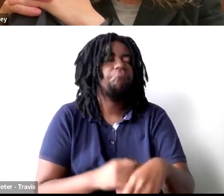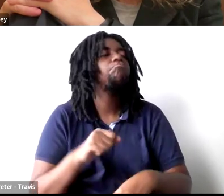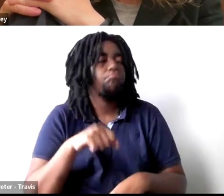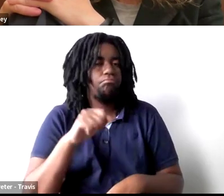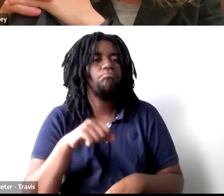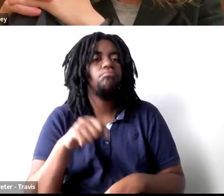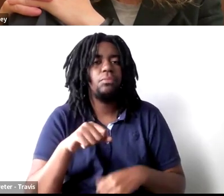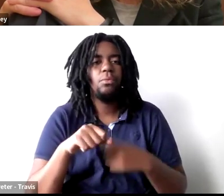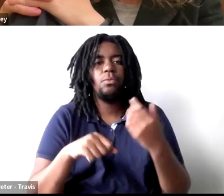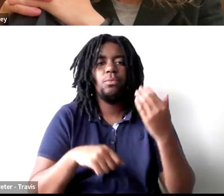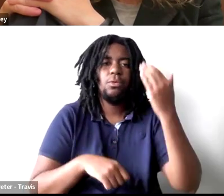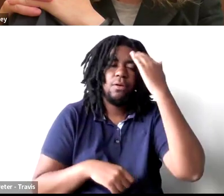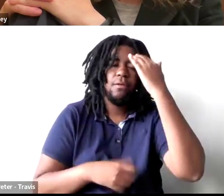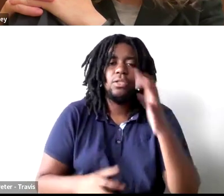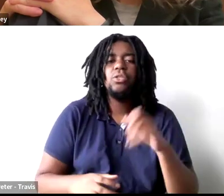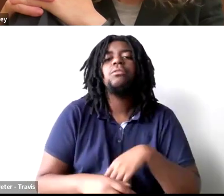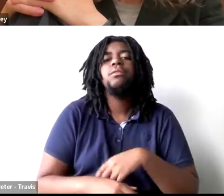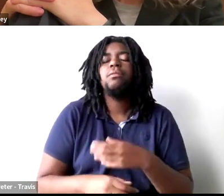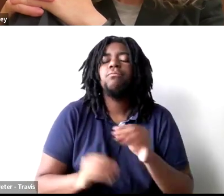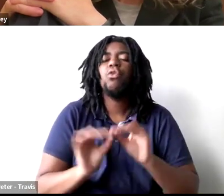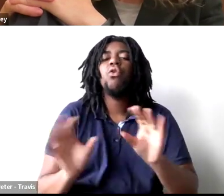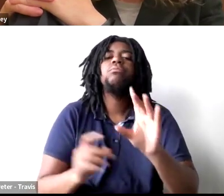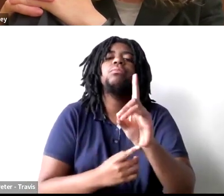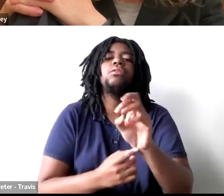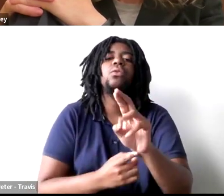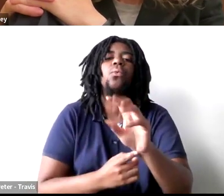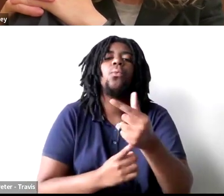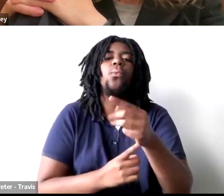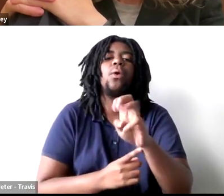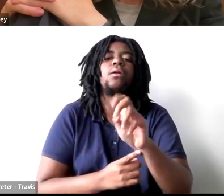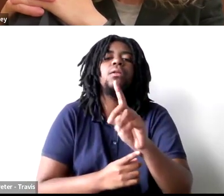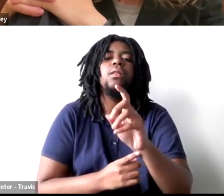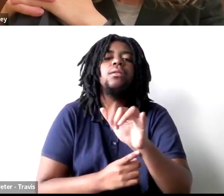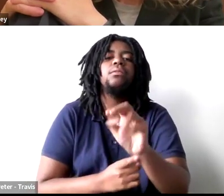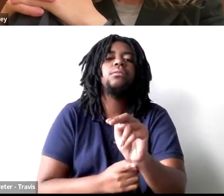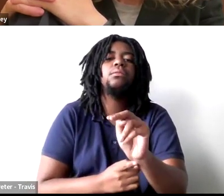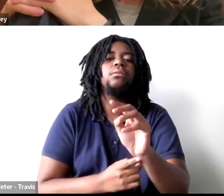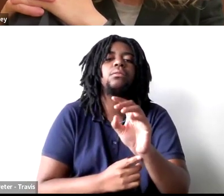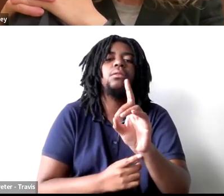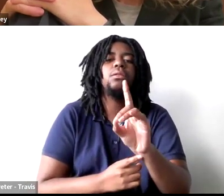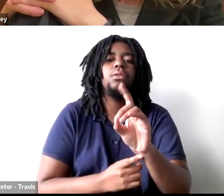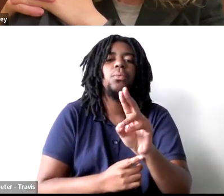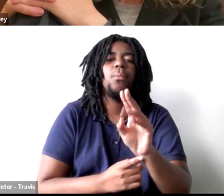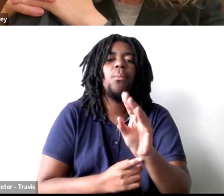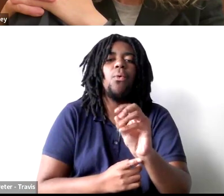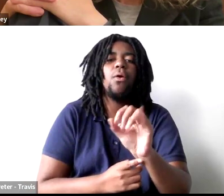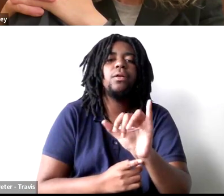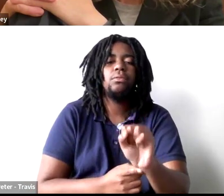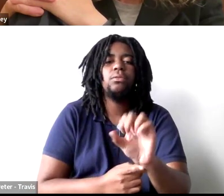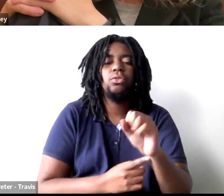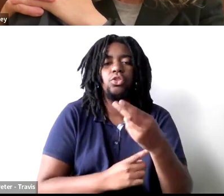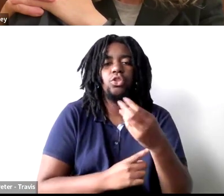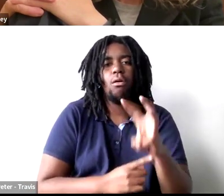course, Dr. Gwendolyn Du Bois Shaw. So shout out to all of them. They're the giants whose